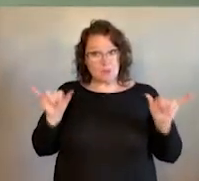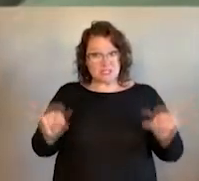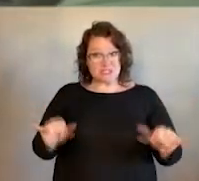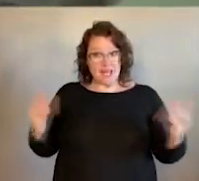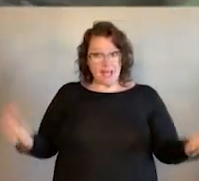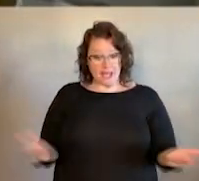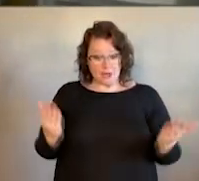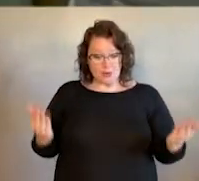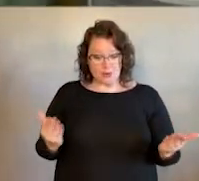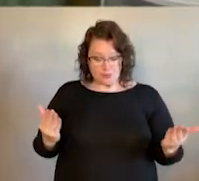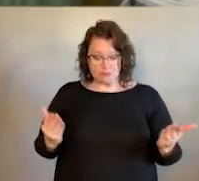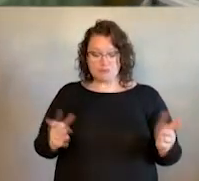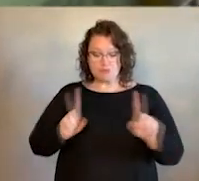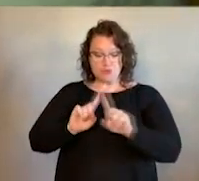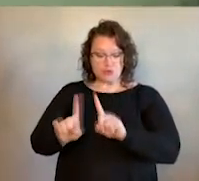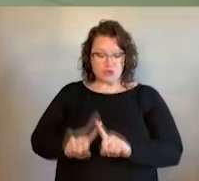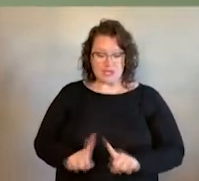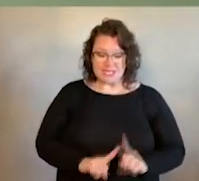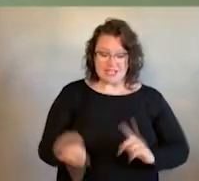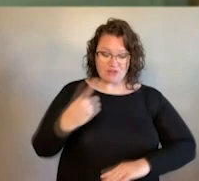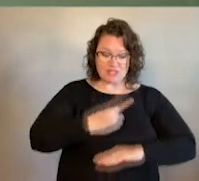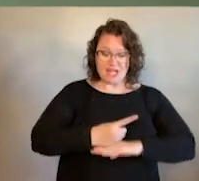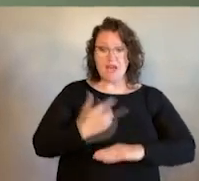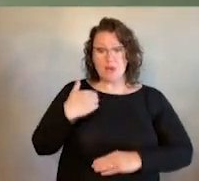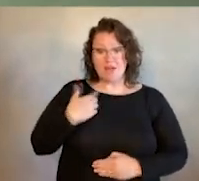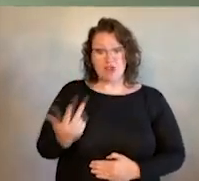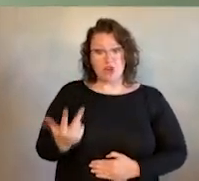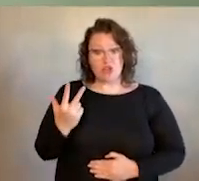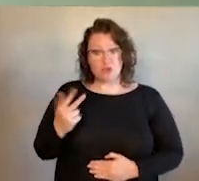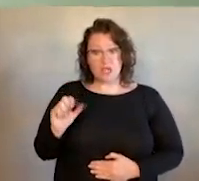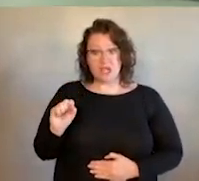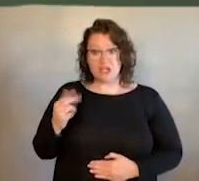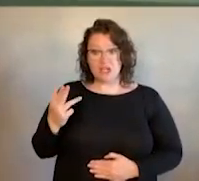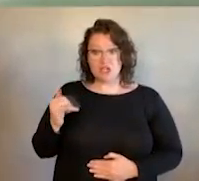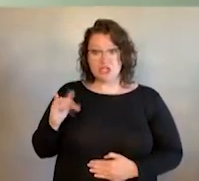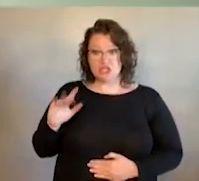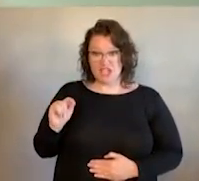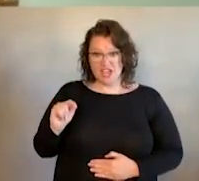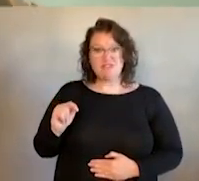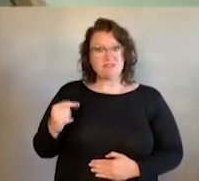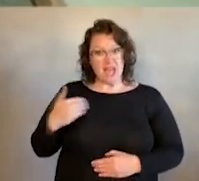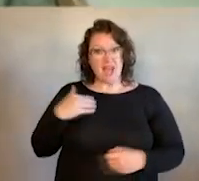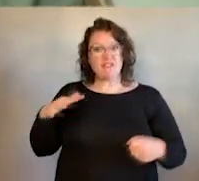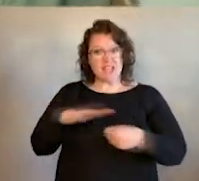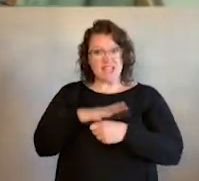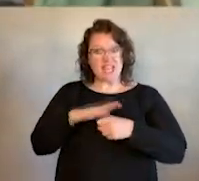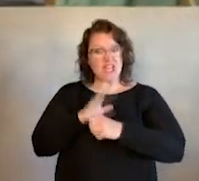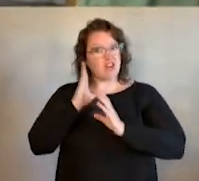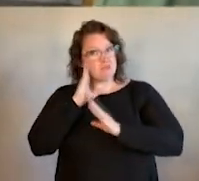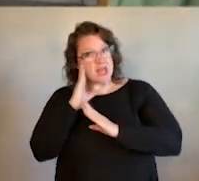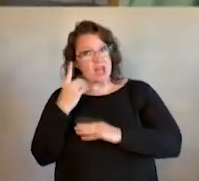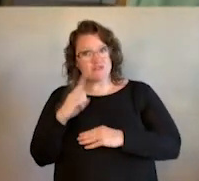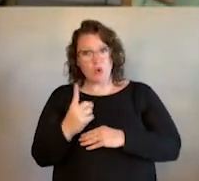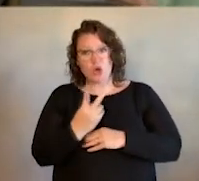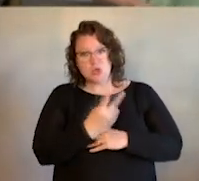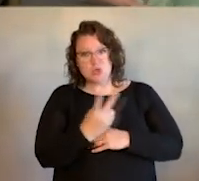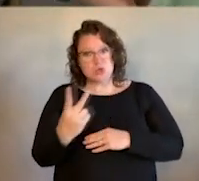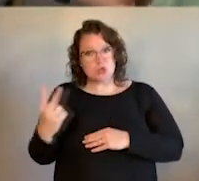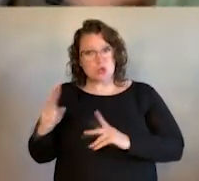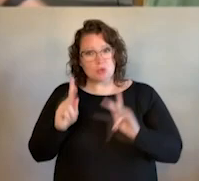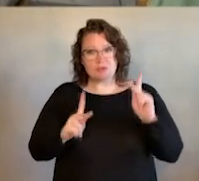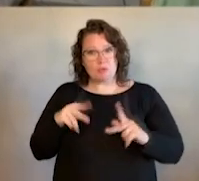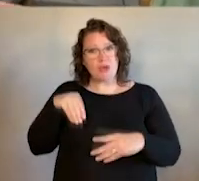room over different days. We have 3 shifts, so there's enough beds for at least about 2 people per